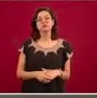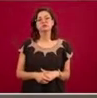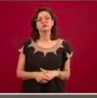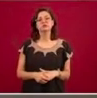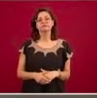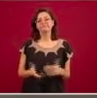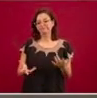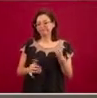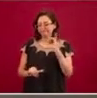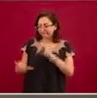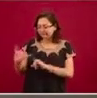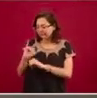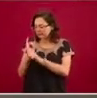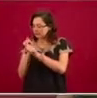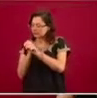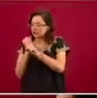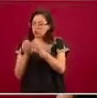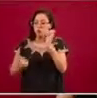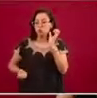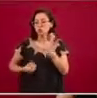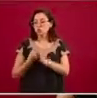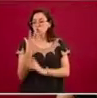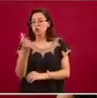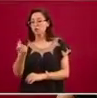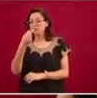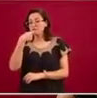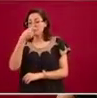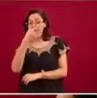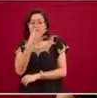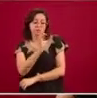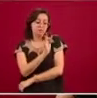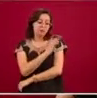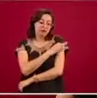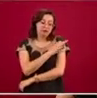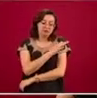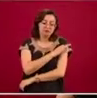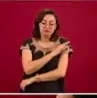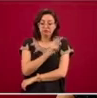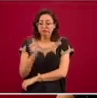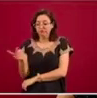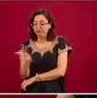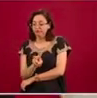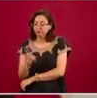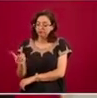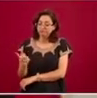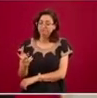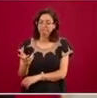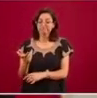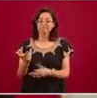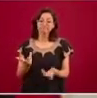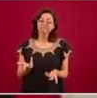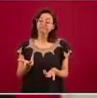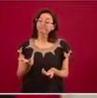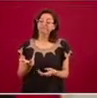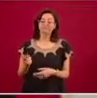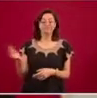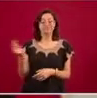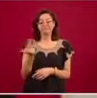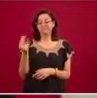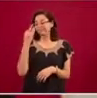And as to your second question, in general, the development of new pharmaceutical products, be